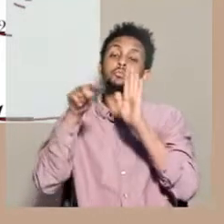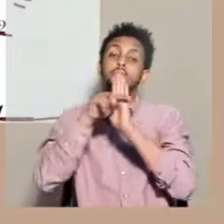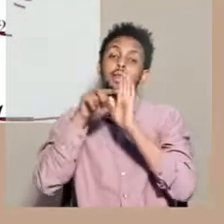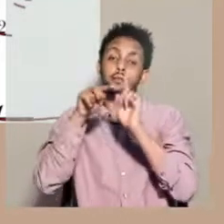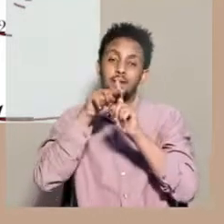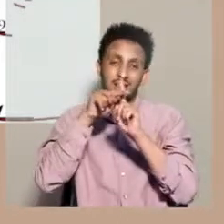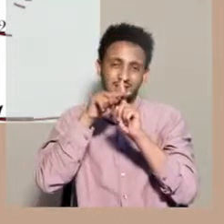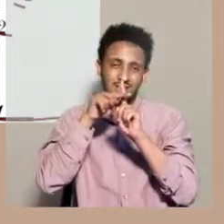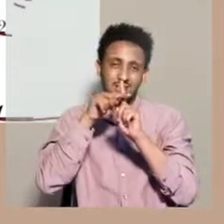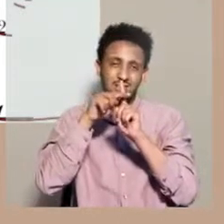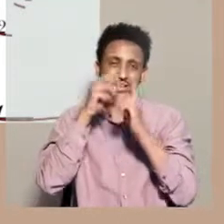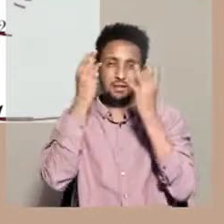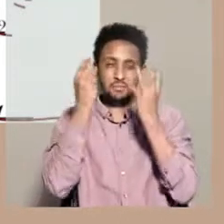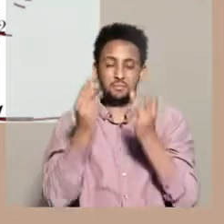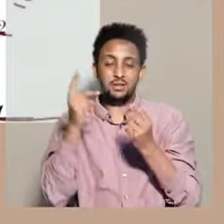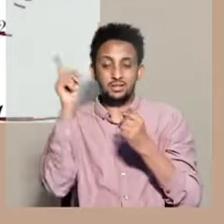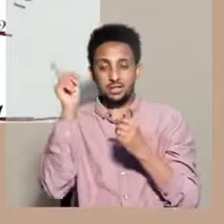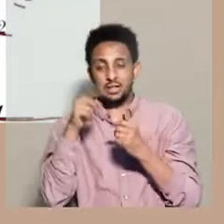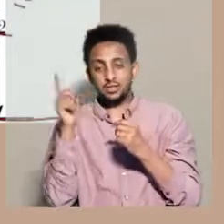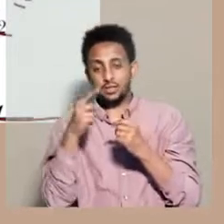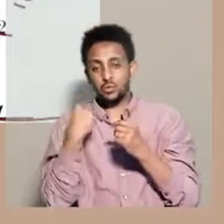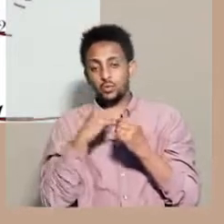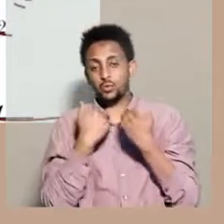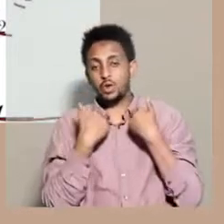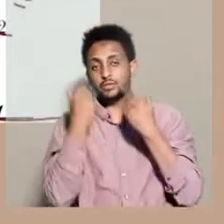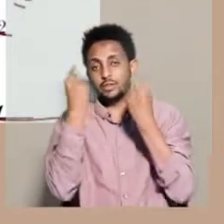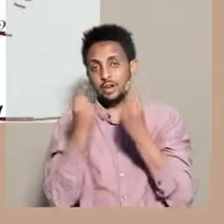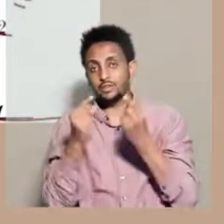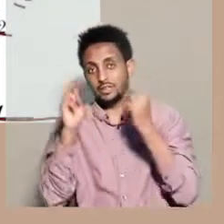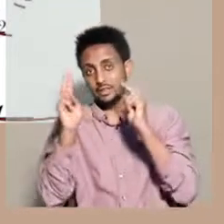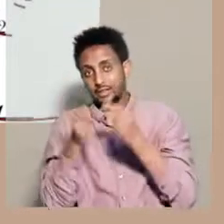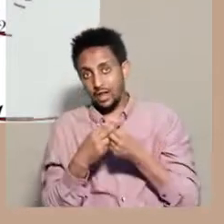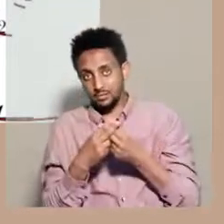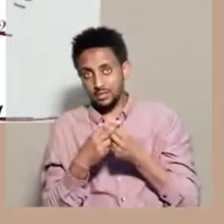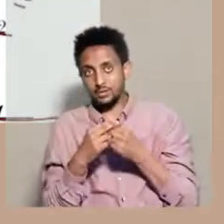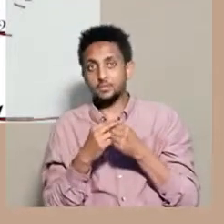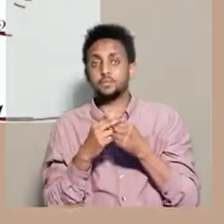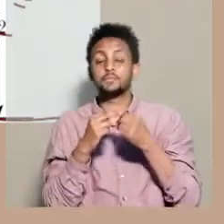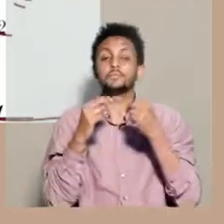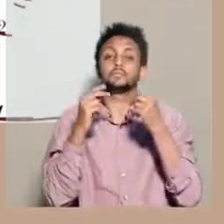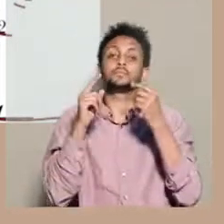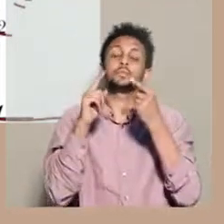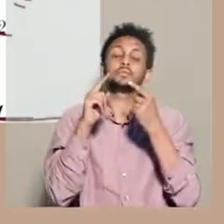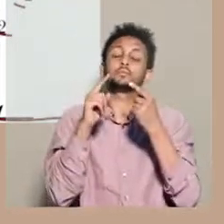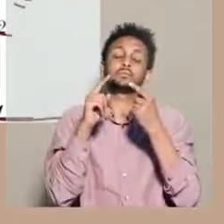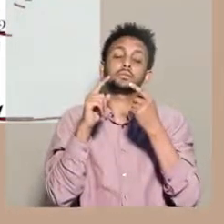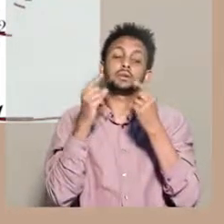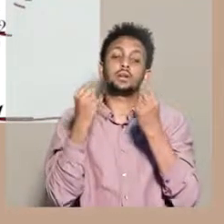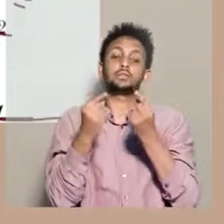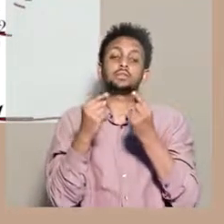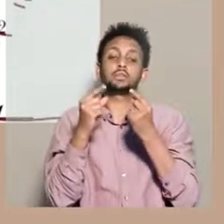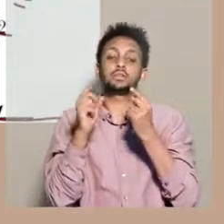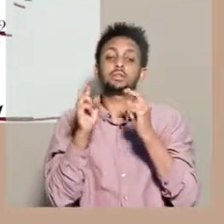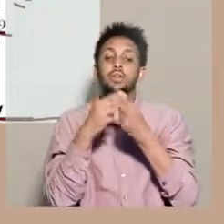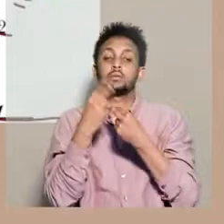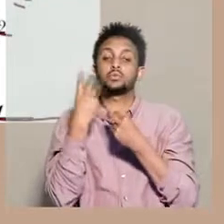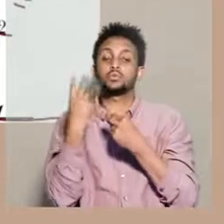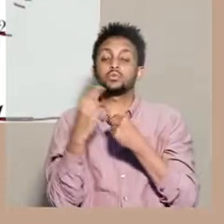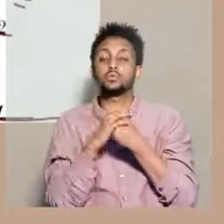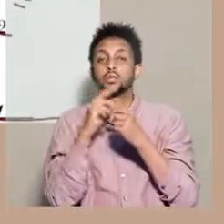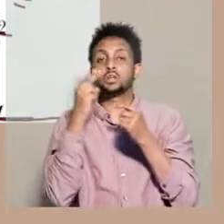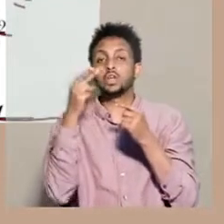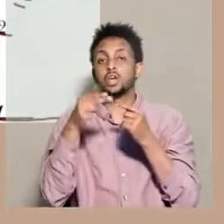here since mass is cancelled out we do have gravity times gravity plus gravity times 2,